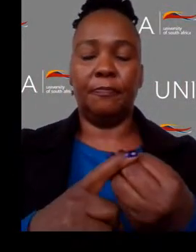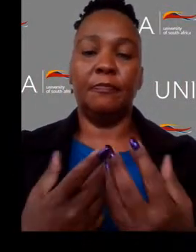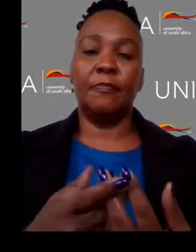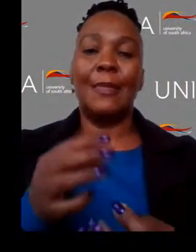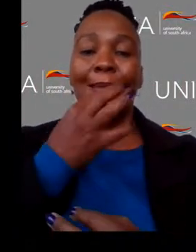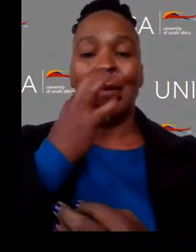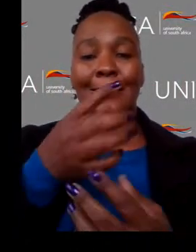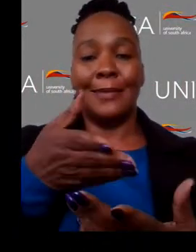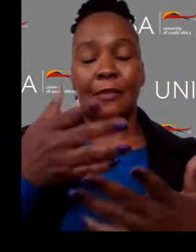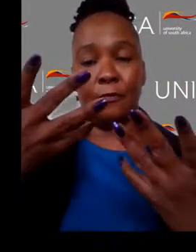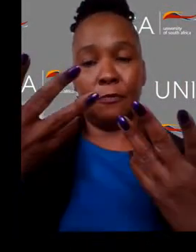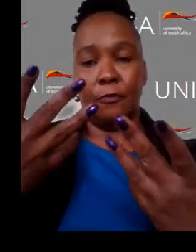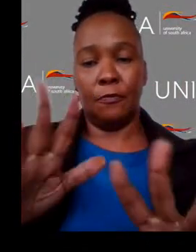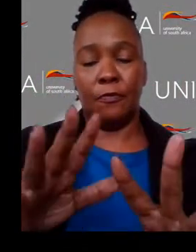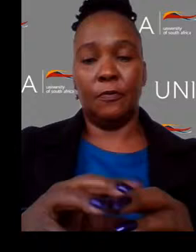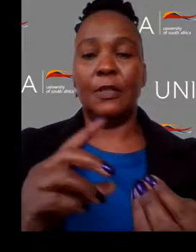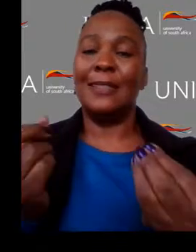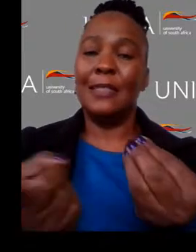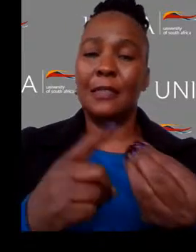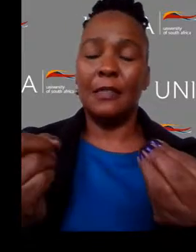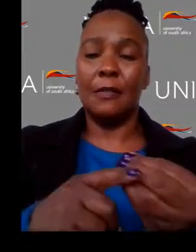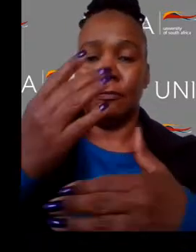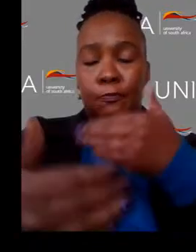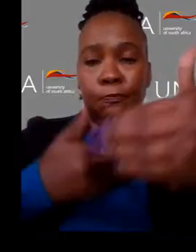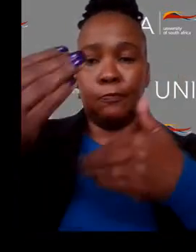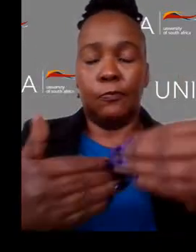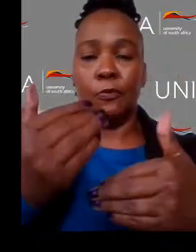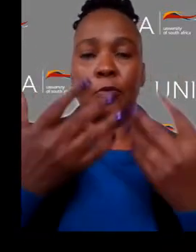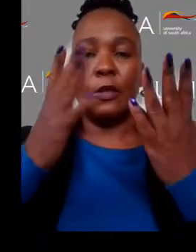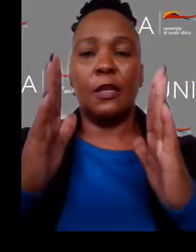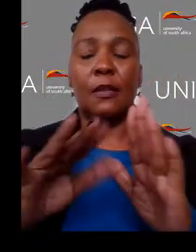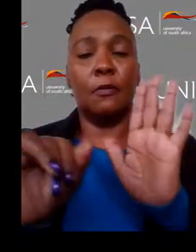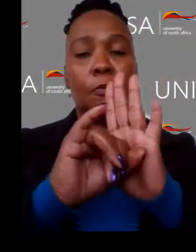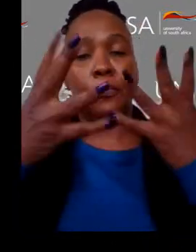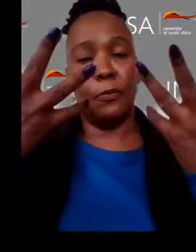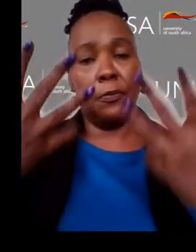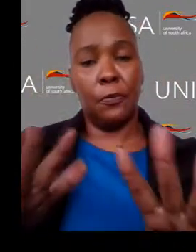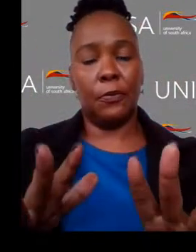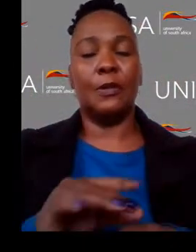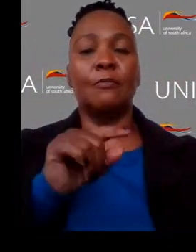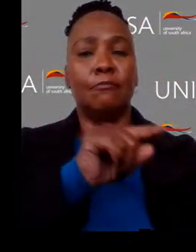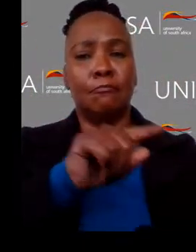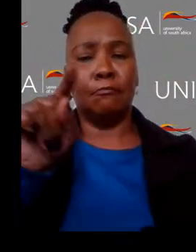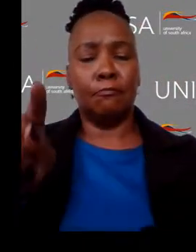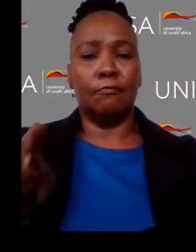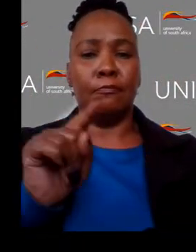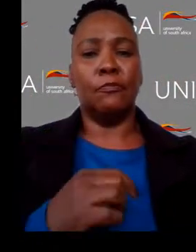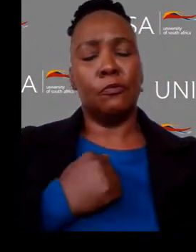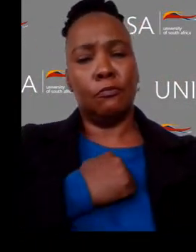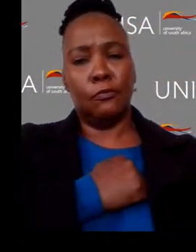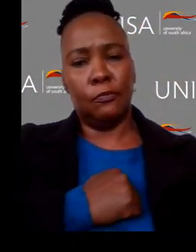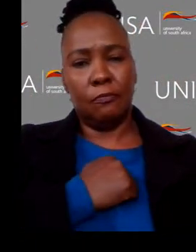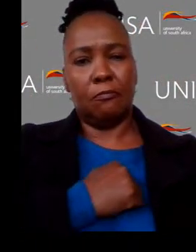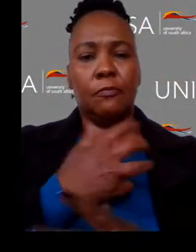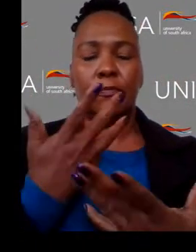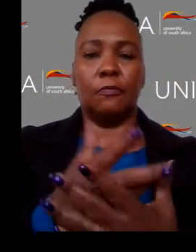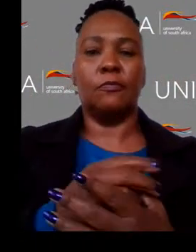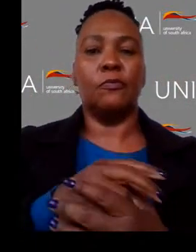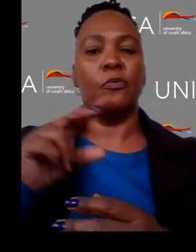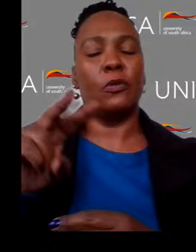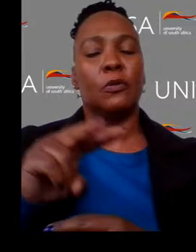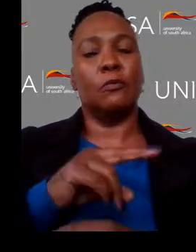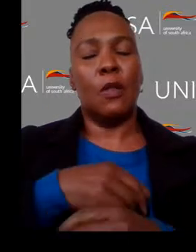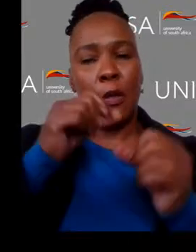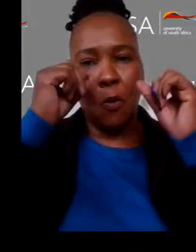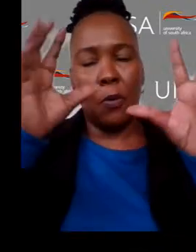sat in disciplinary proceedings, students who have been identified have been remorseful and were unaware of